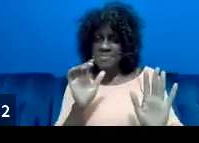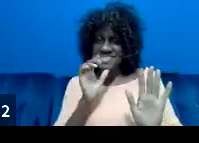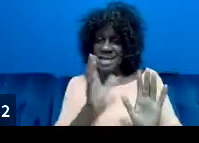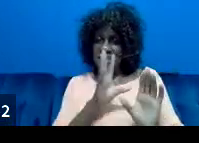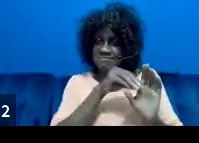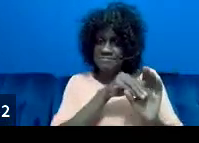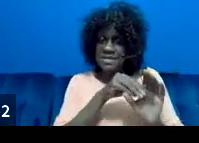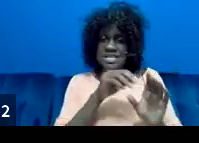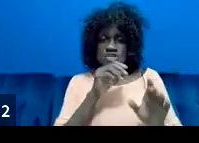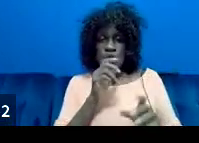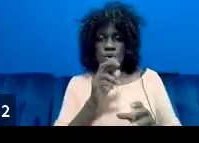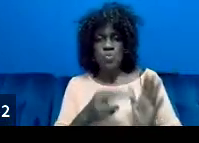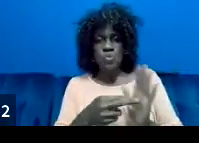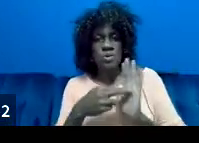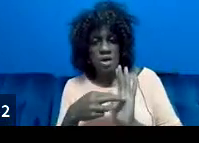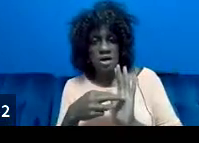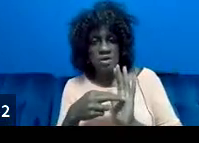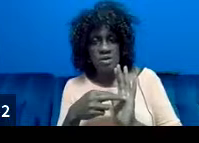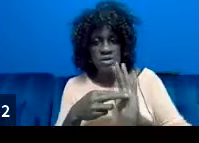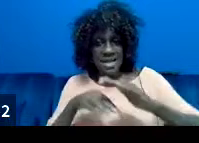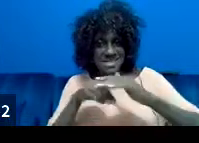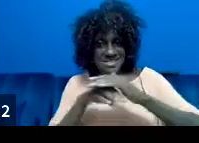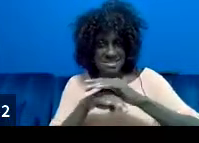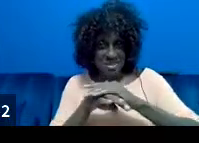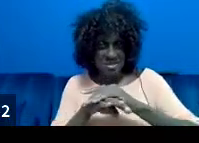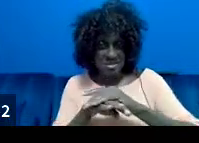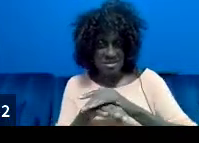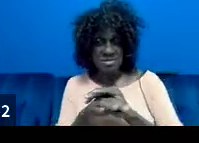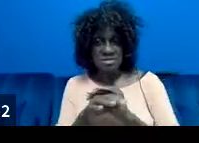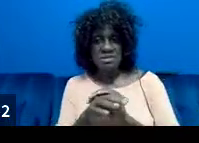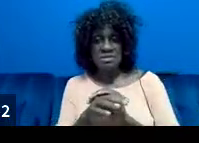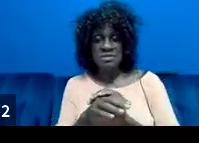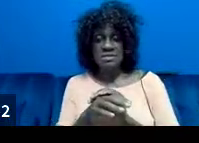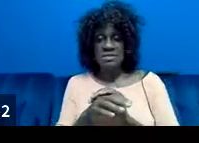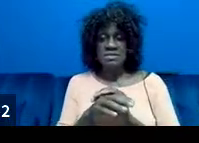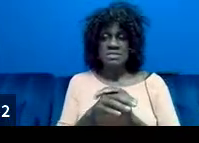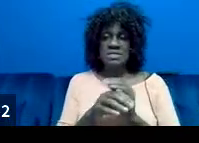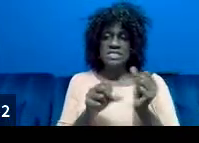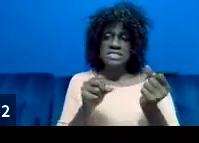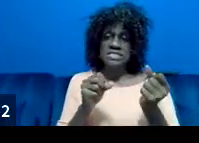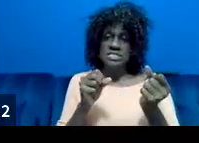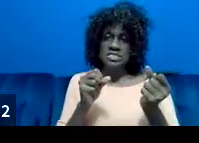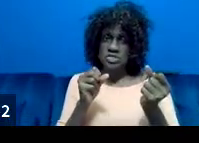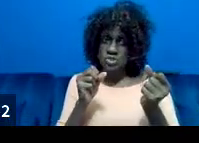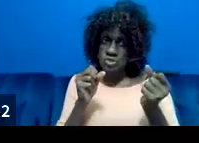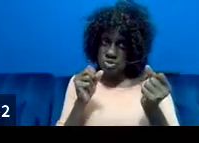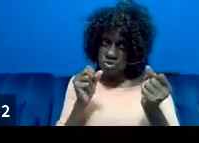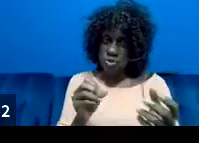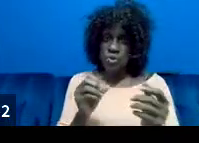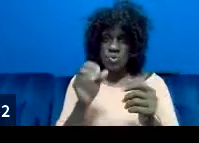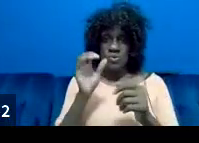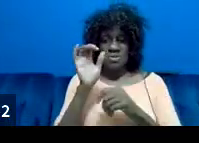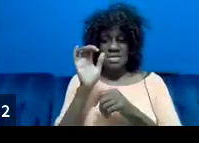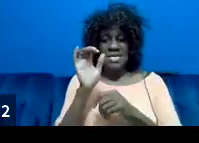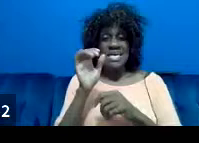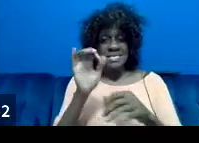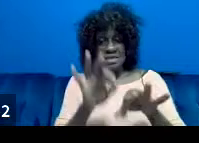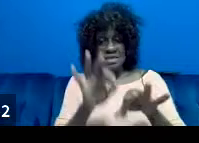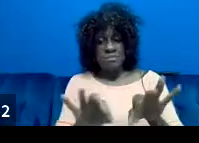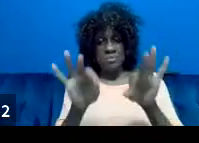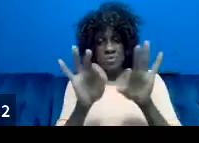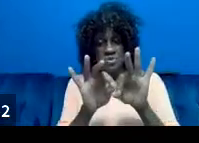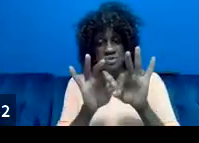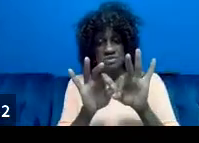do not require accessibility. So in that case as well, it's important